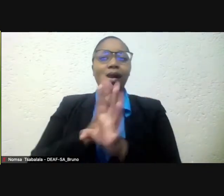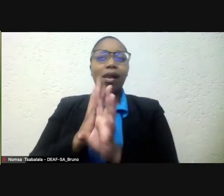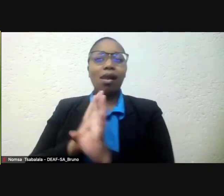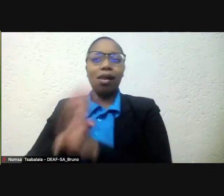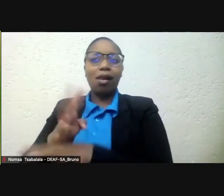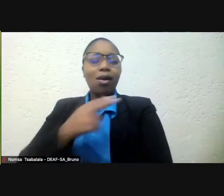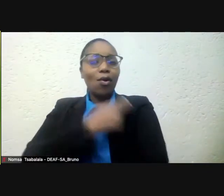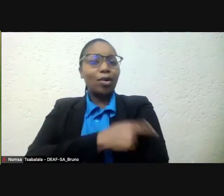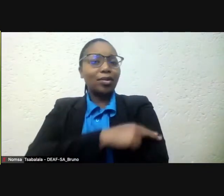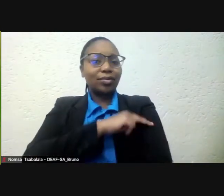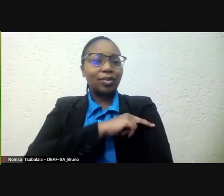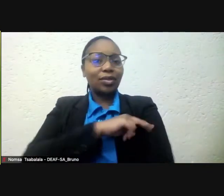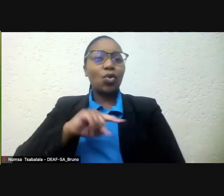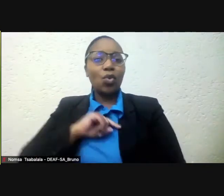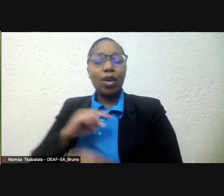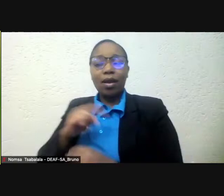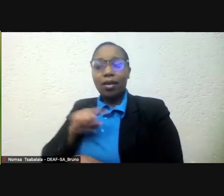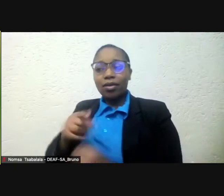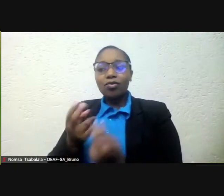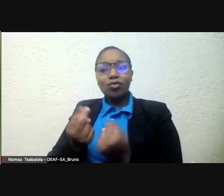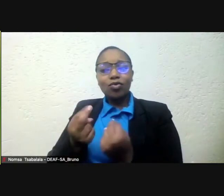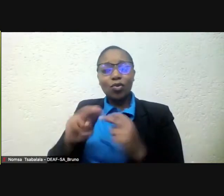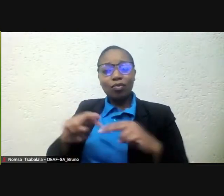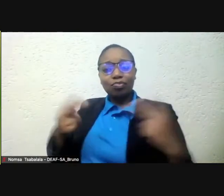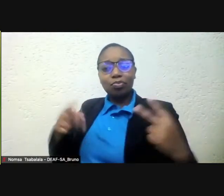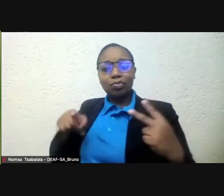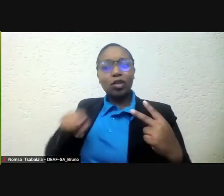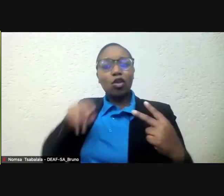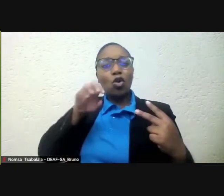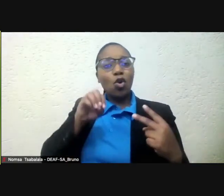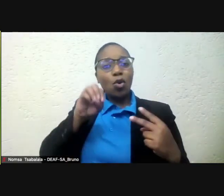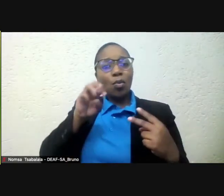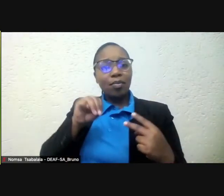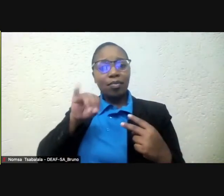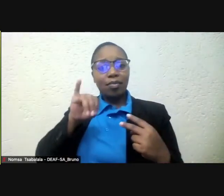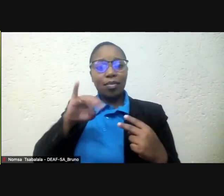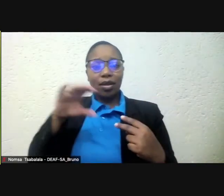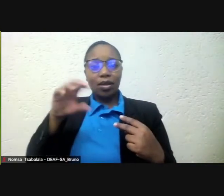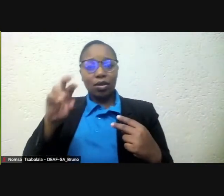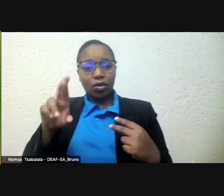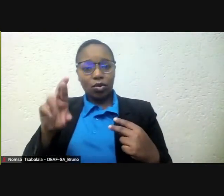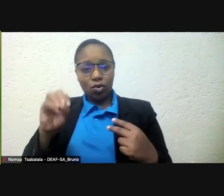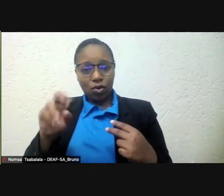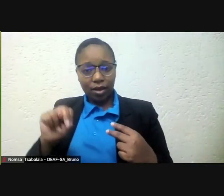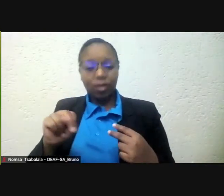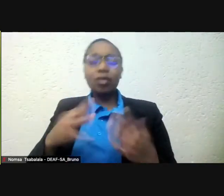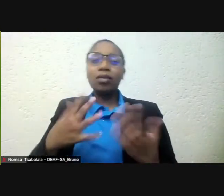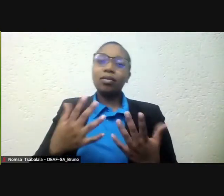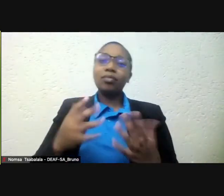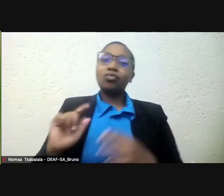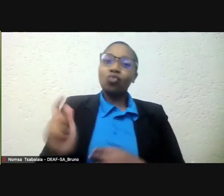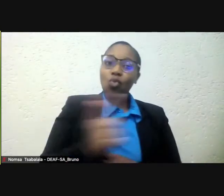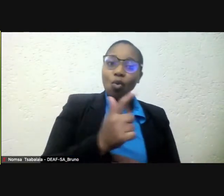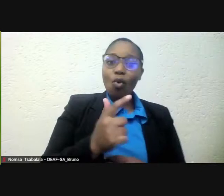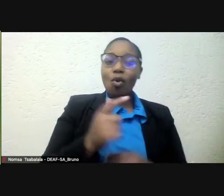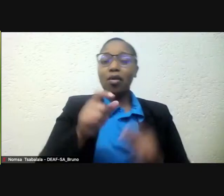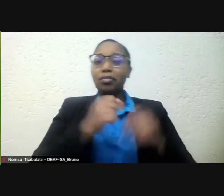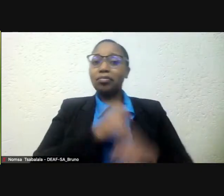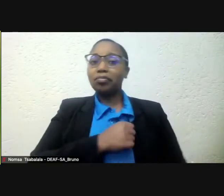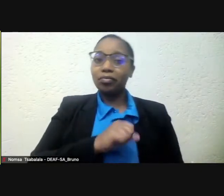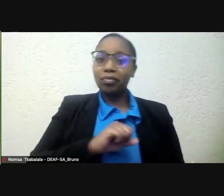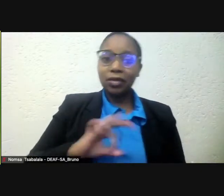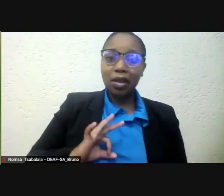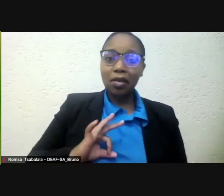Omicron virus variant. We wish our health workers all the strength, all the fortitude